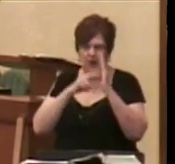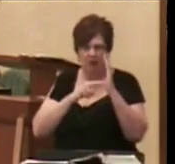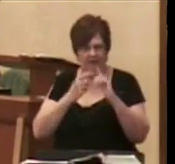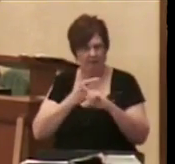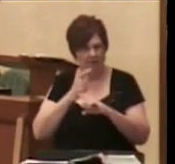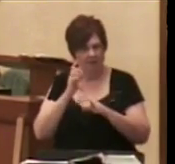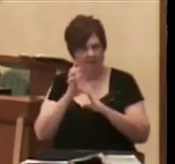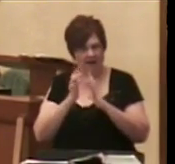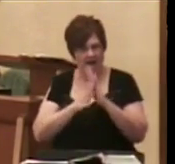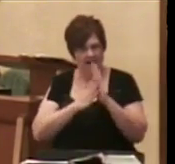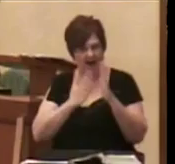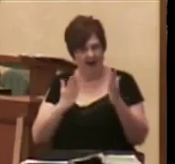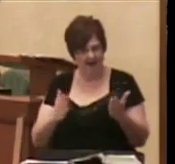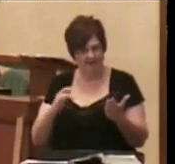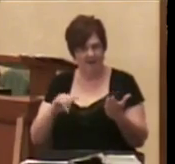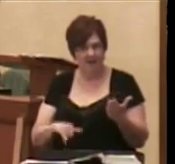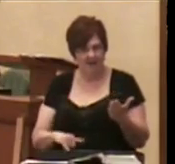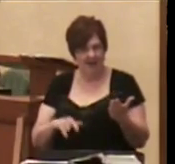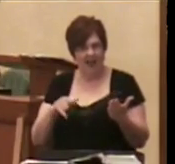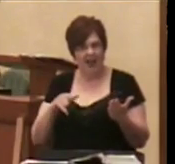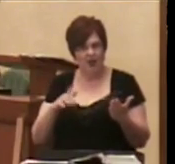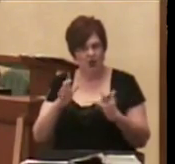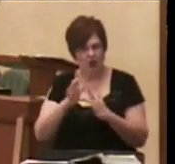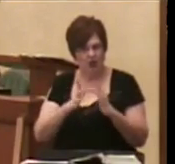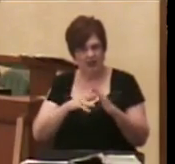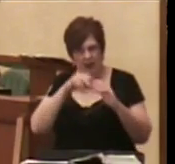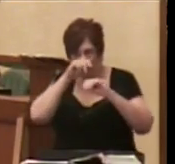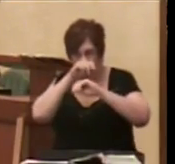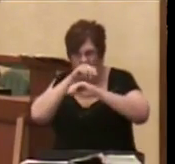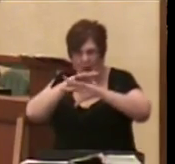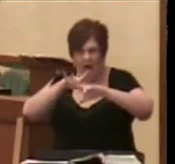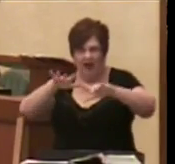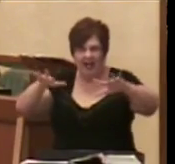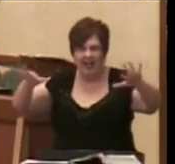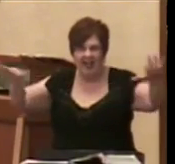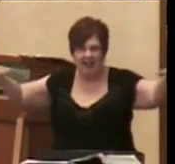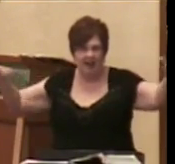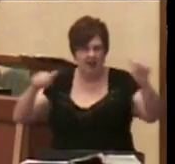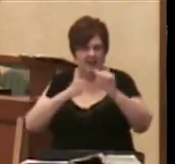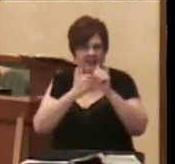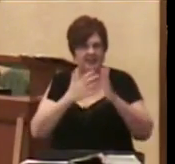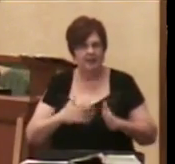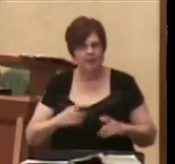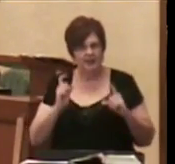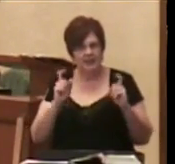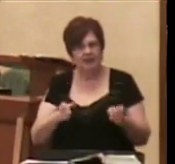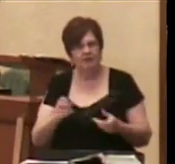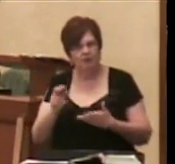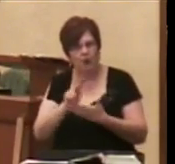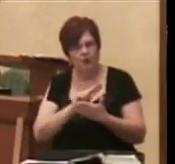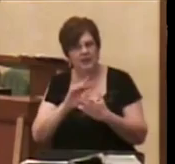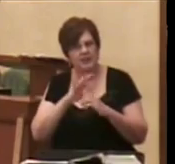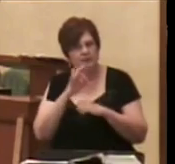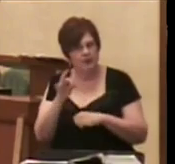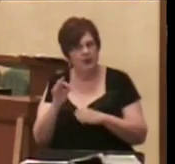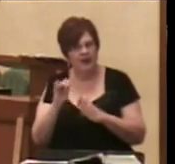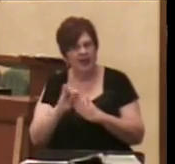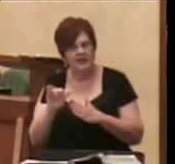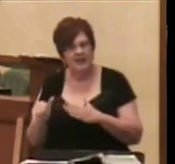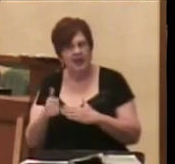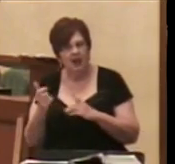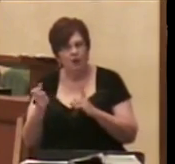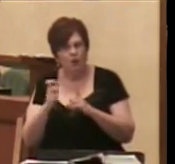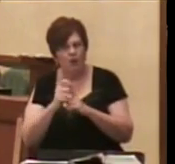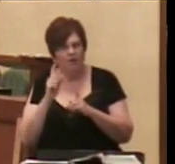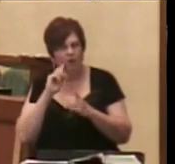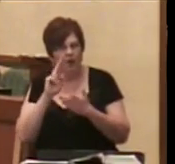gospel that Jesus breathed onto the disciples the gift of the Holy Spirit. And that's another word for